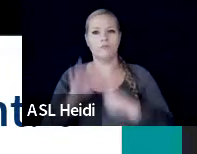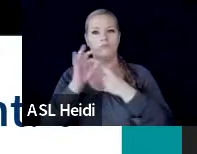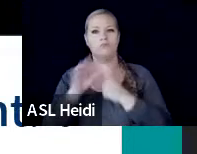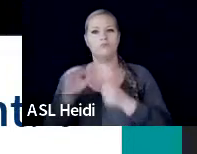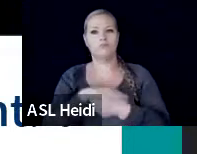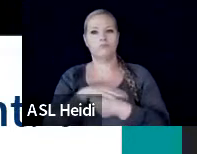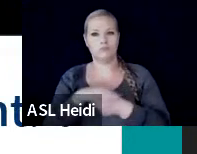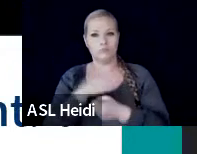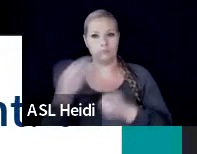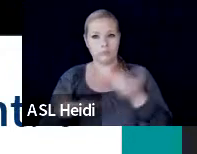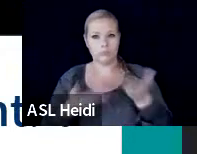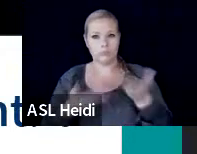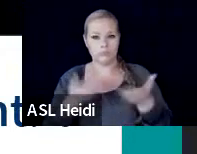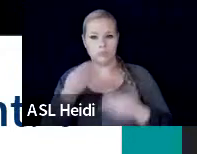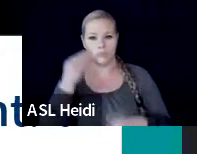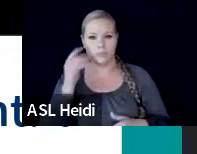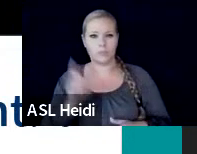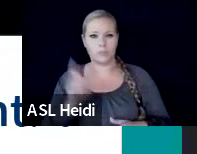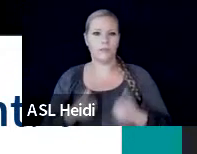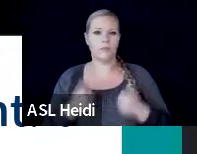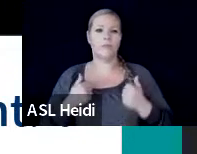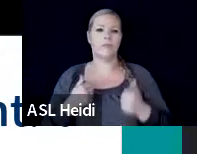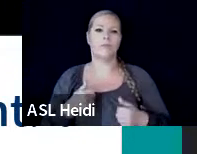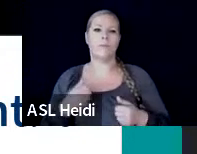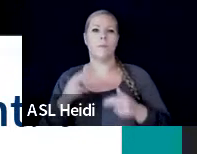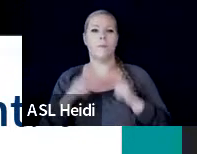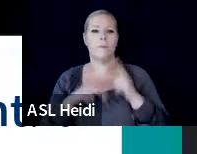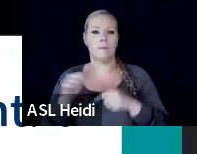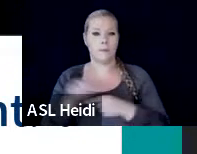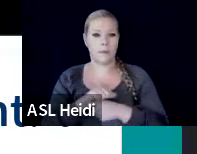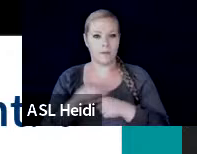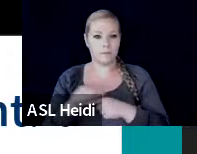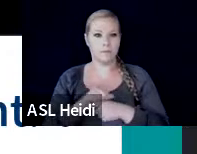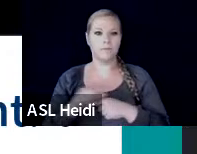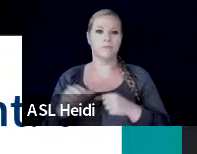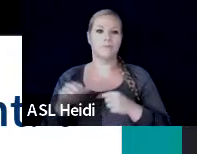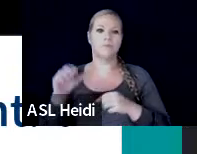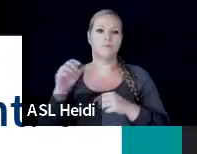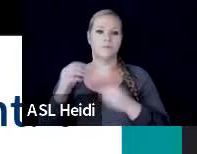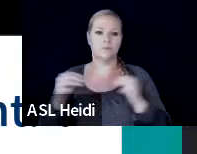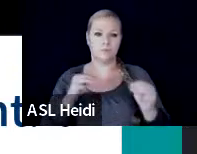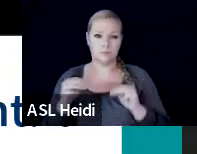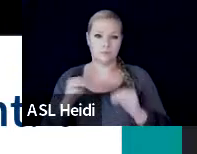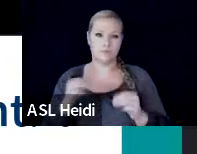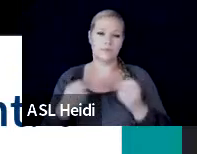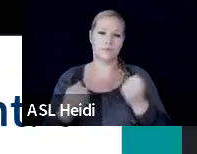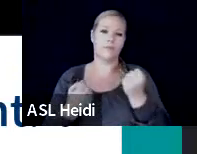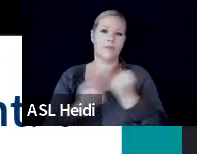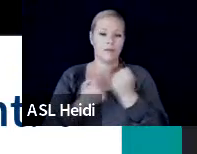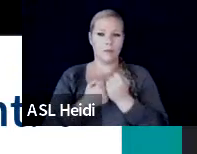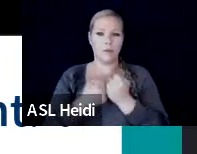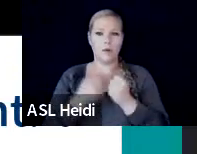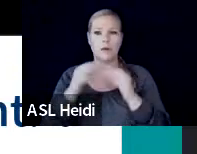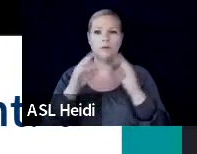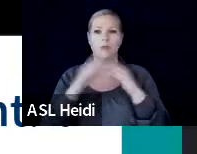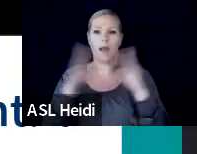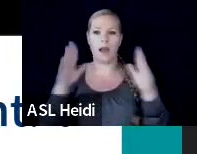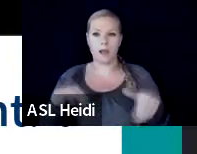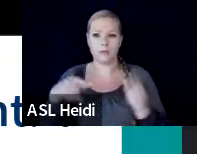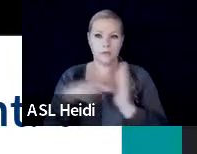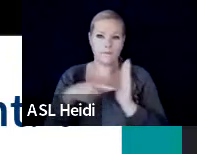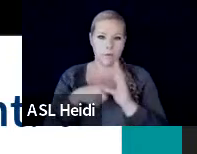job training, construction mitigations, affordable housing development, and local improvements and amenities and